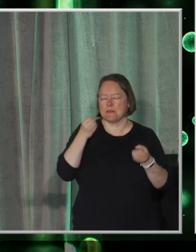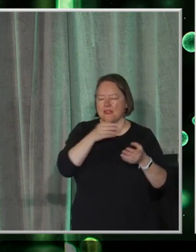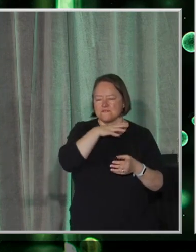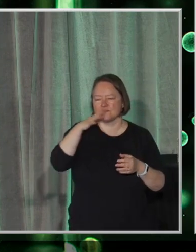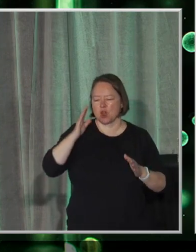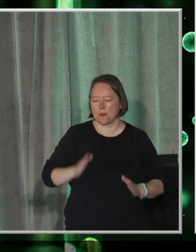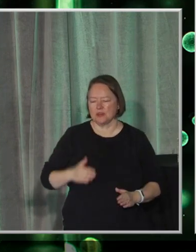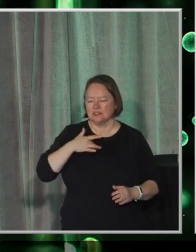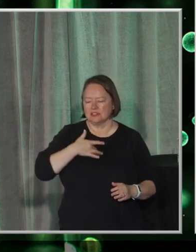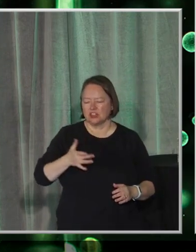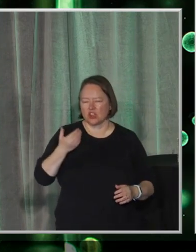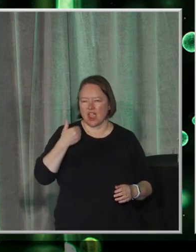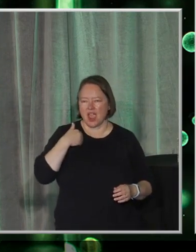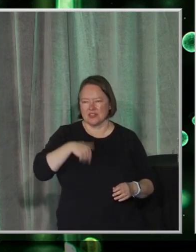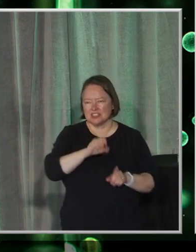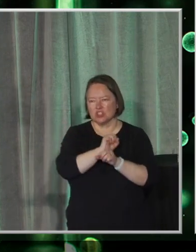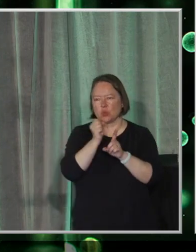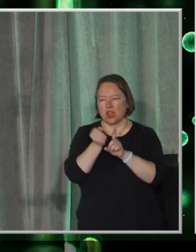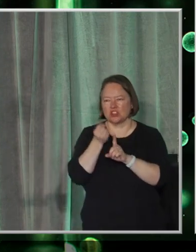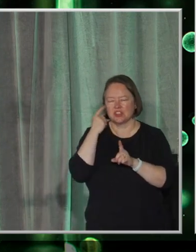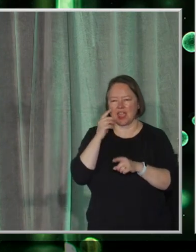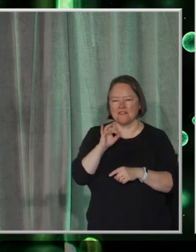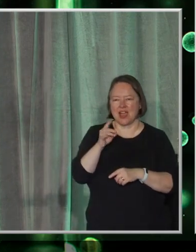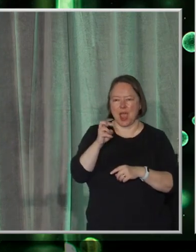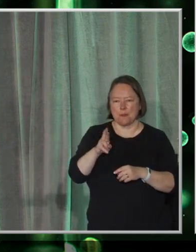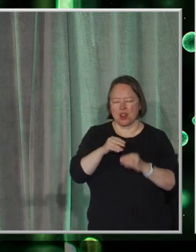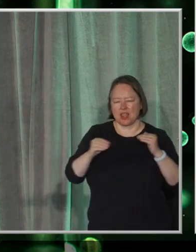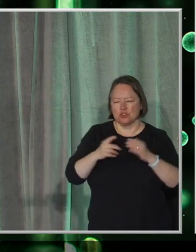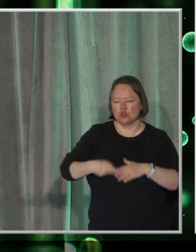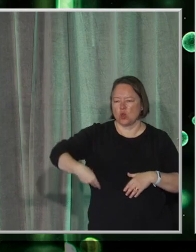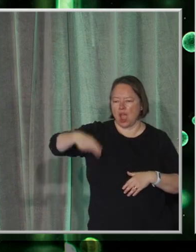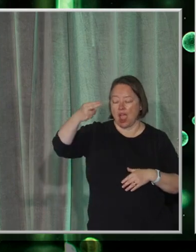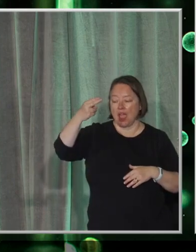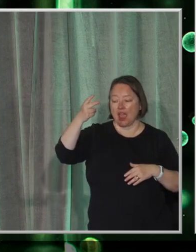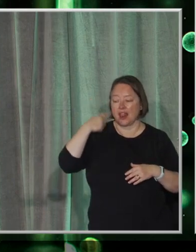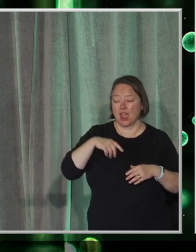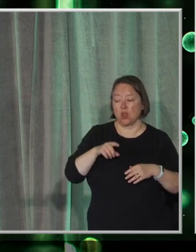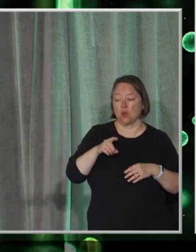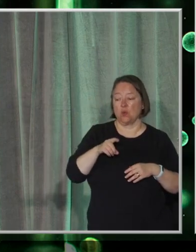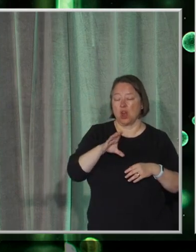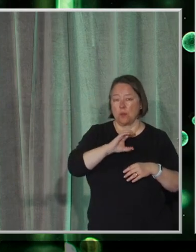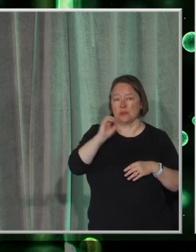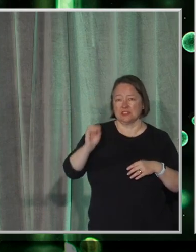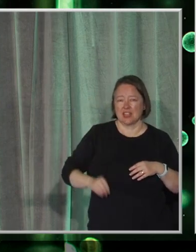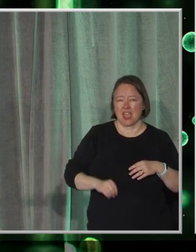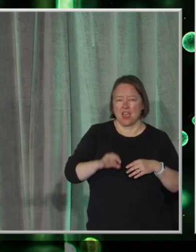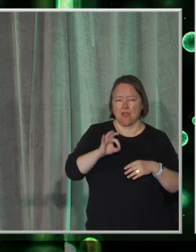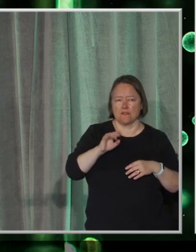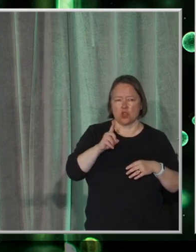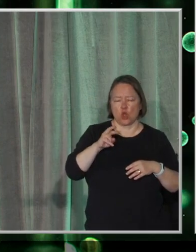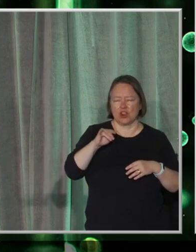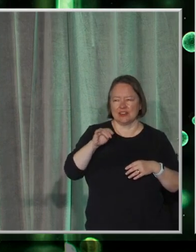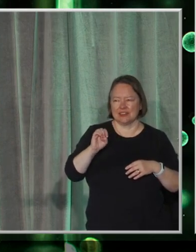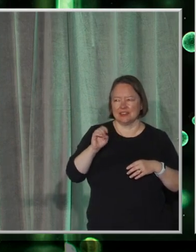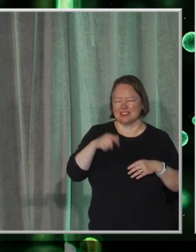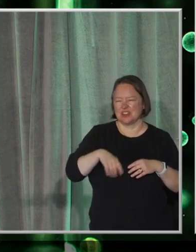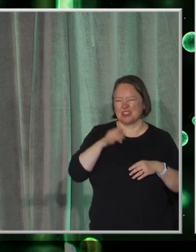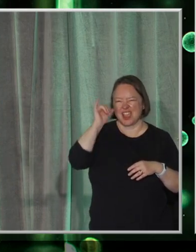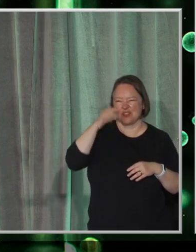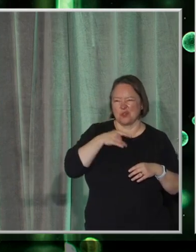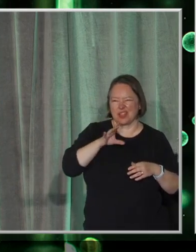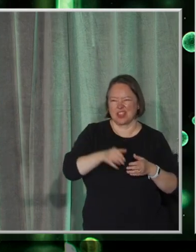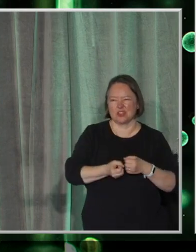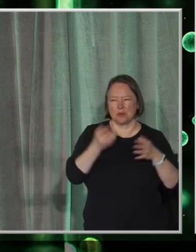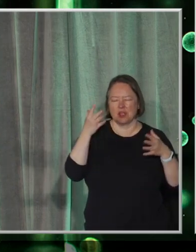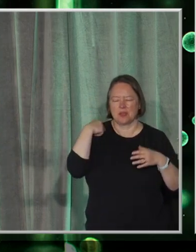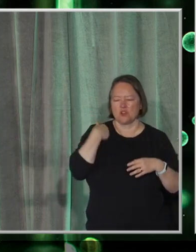tend to harvest it when the fiber content gets high, like about 100% flowering, which makes the cow don't like it very much. But for